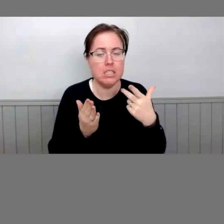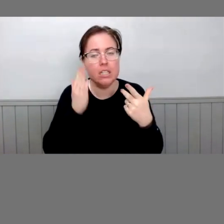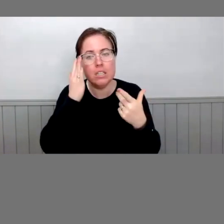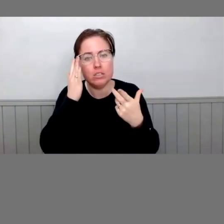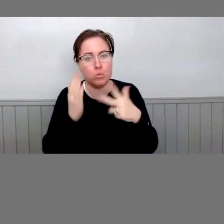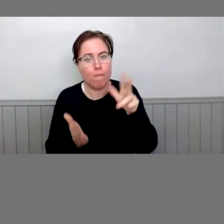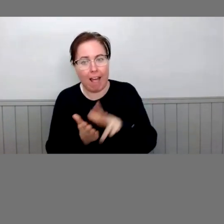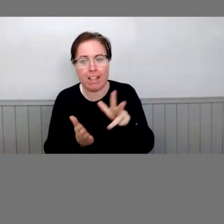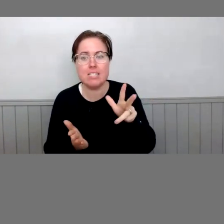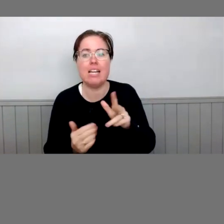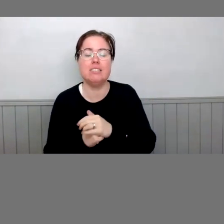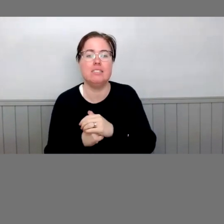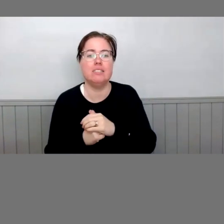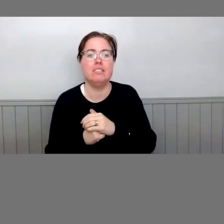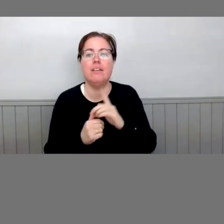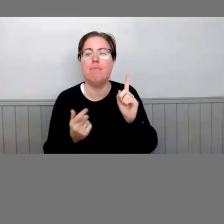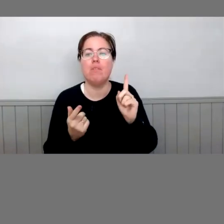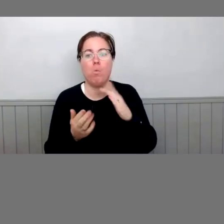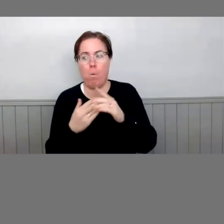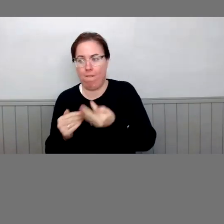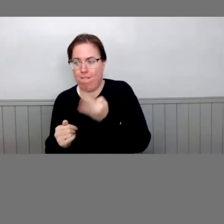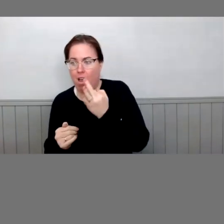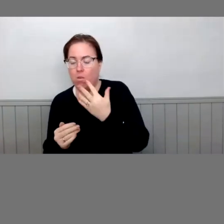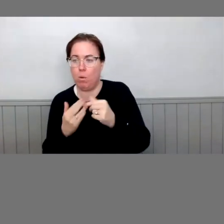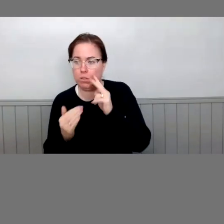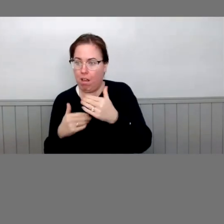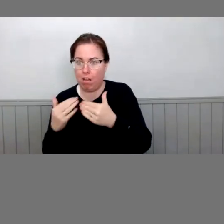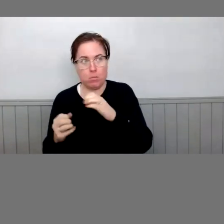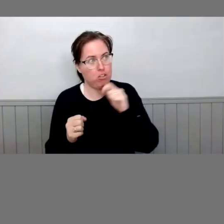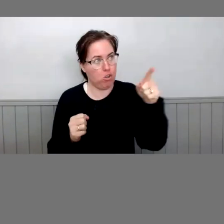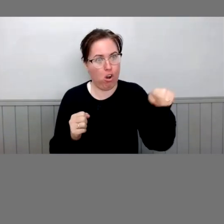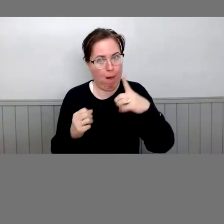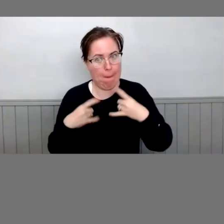and what we had seen, just to make sure we were on the right track.